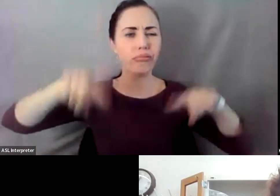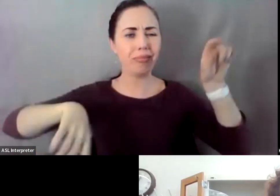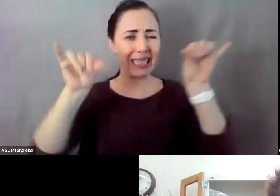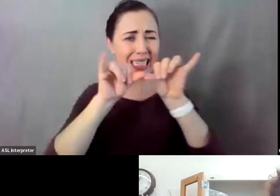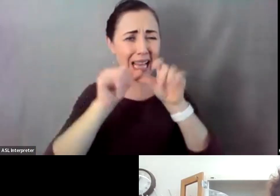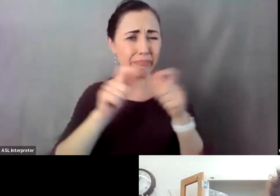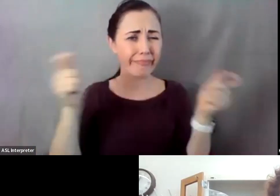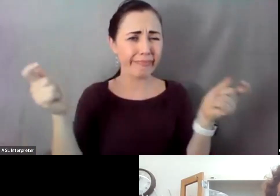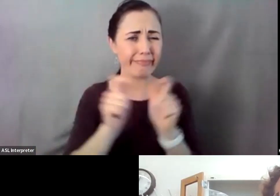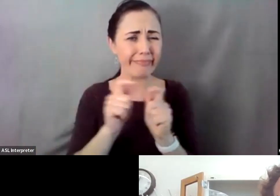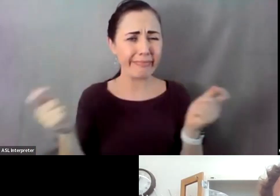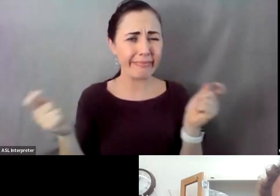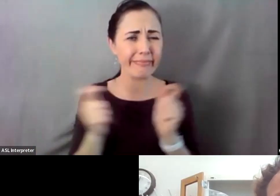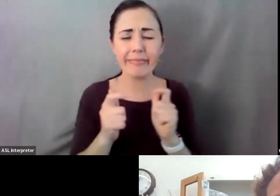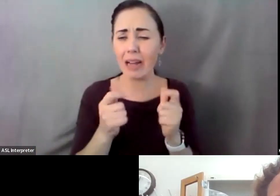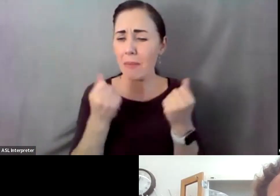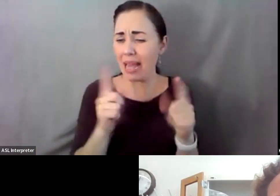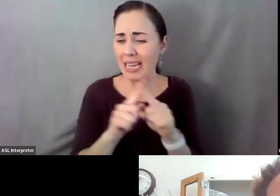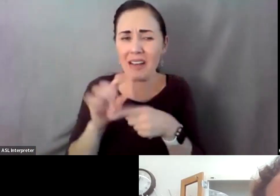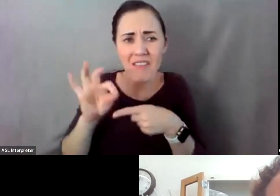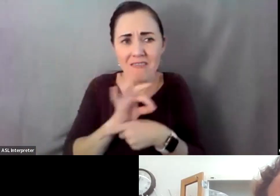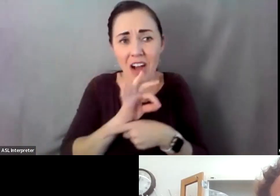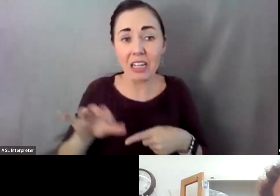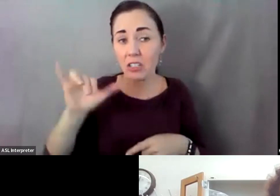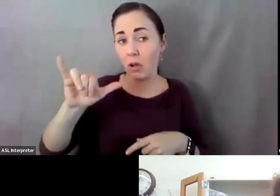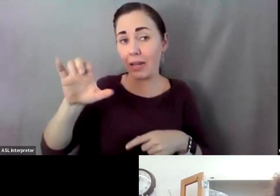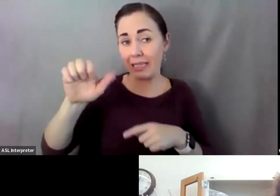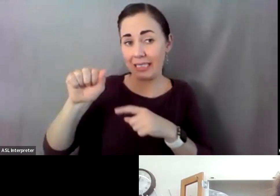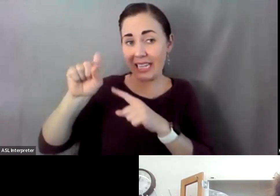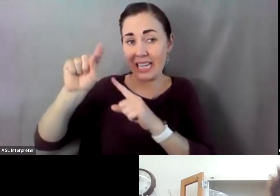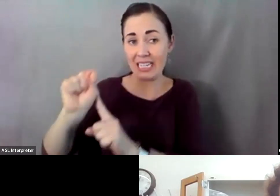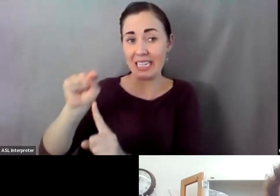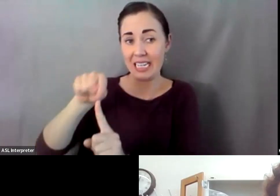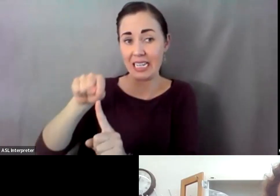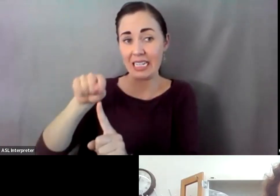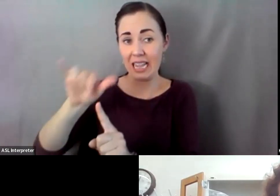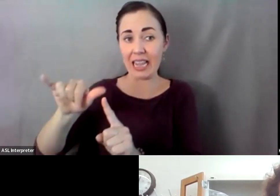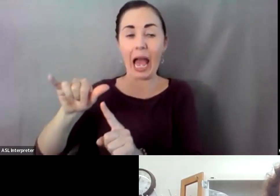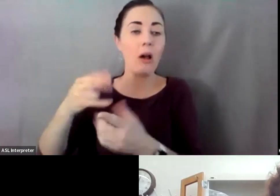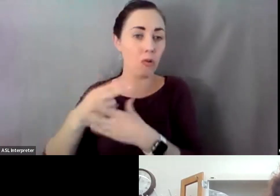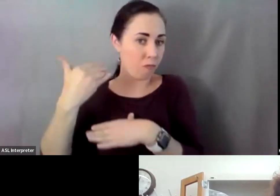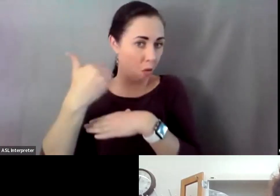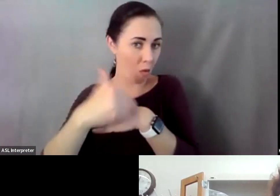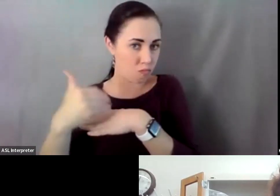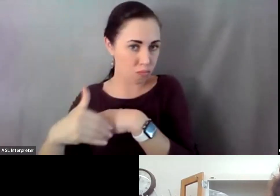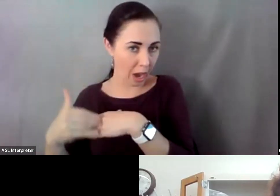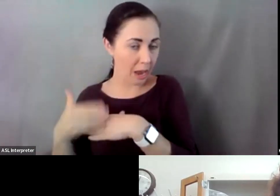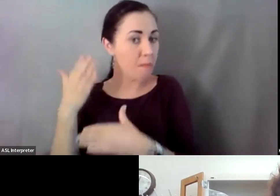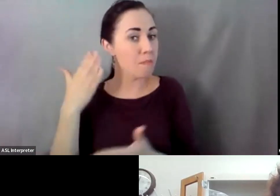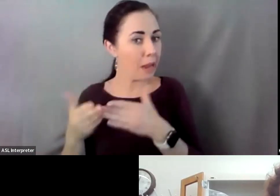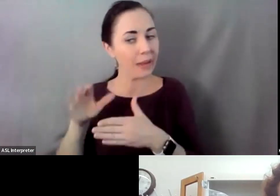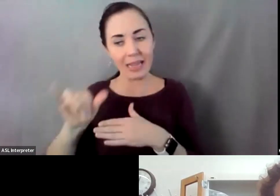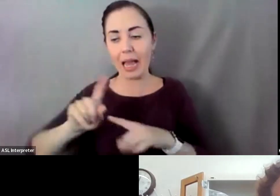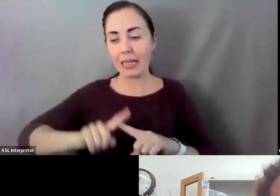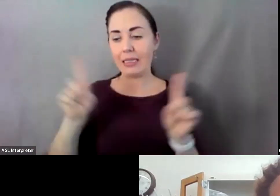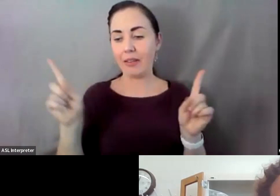different things. And so the yeast that you have as part of your experiment, or that might be used to make bread, is very, very different